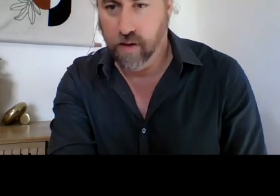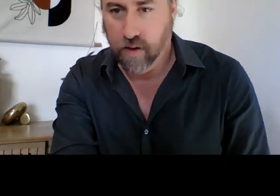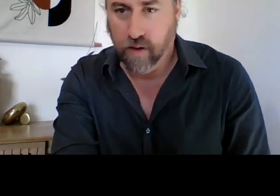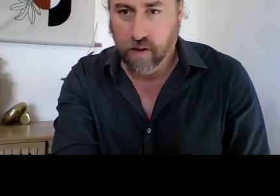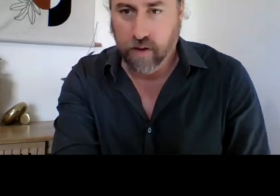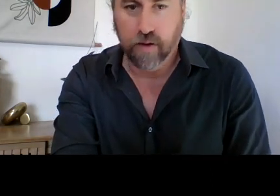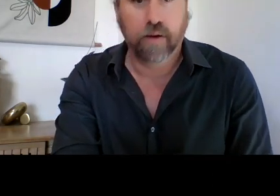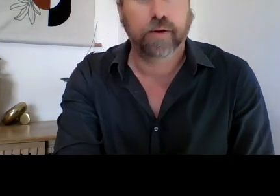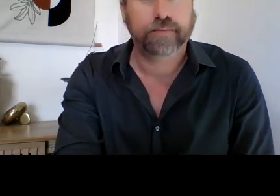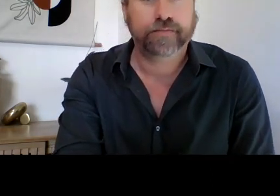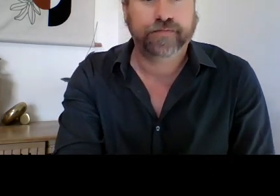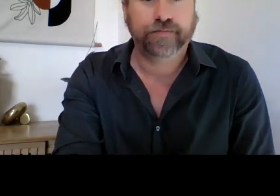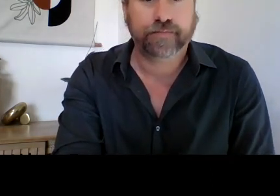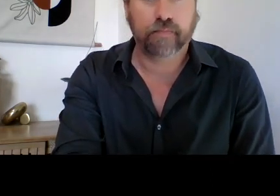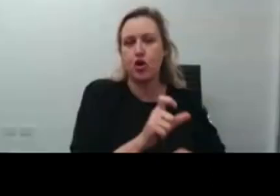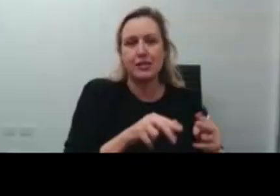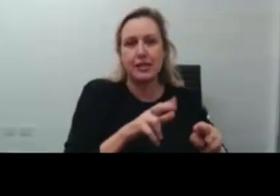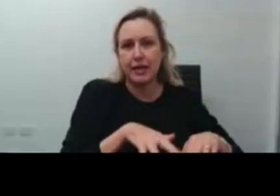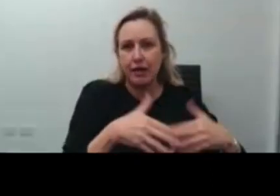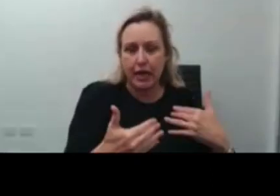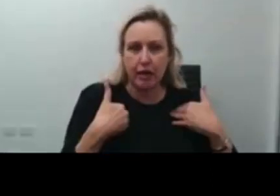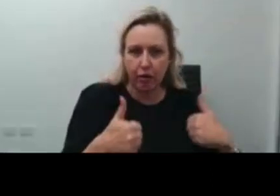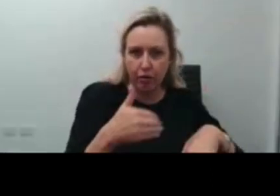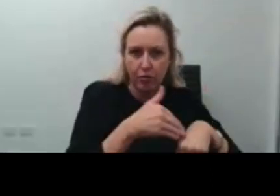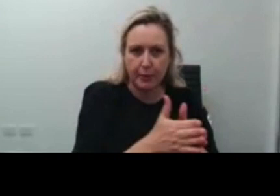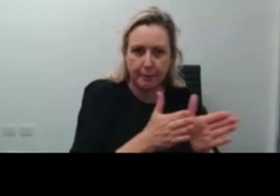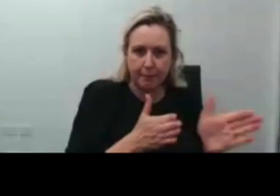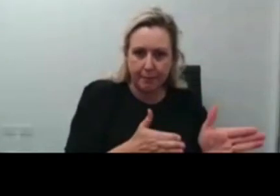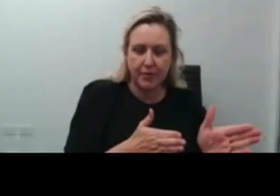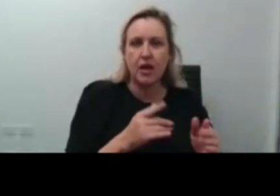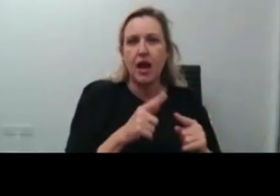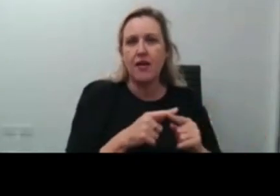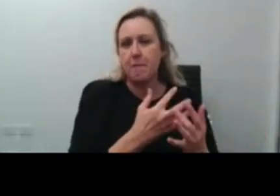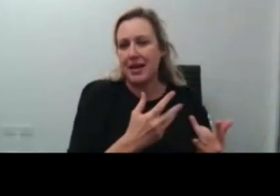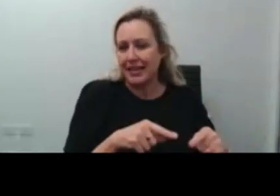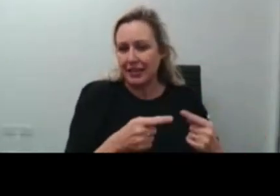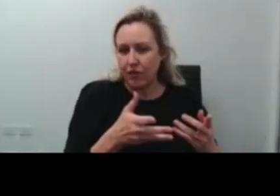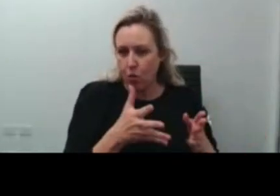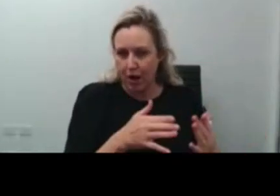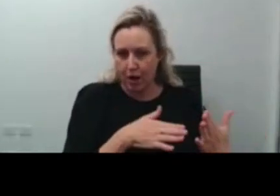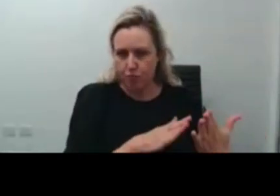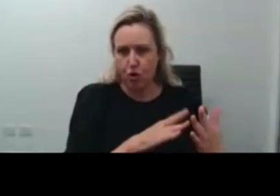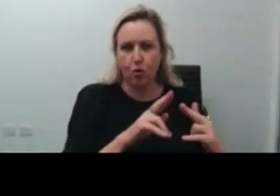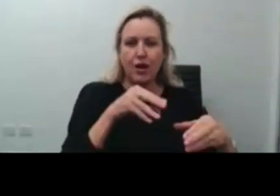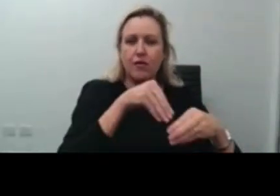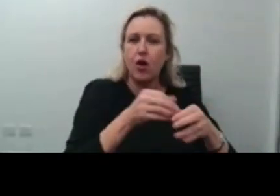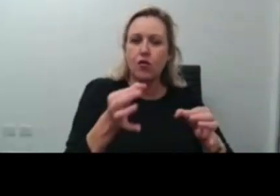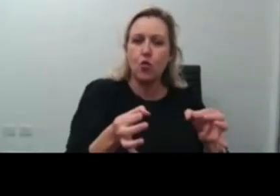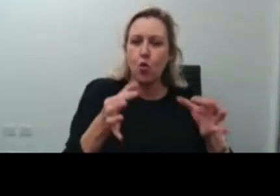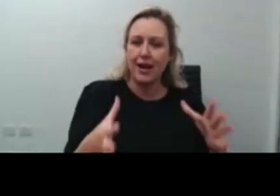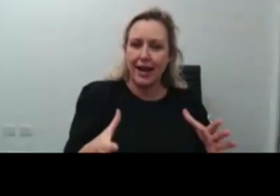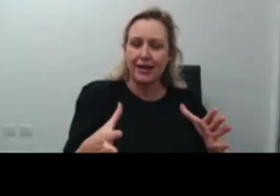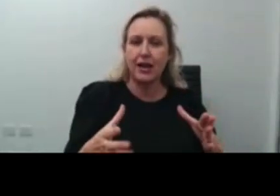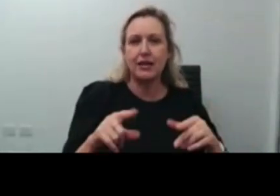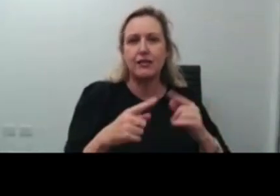supports for a person recovering from a setback. This multidisciplinary approach will involve a coordinator who brings together different allied